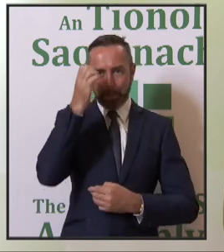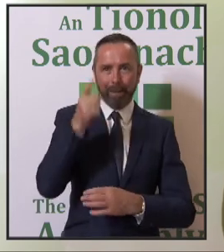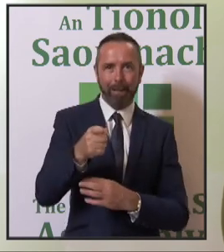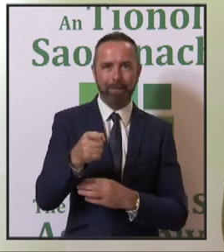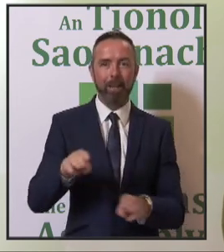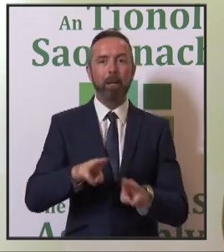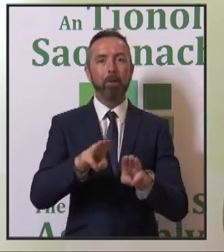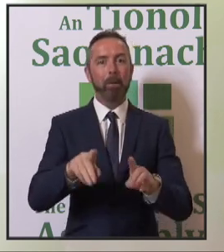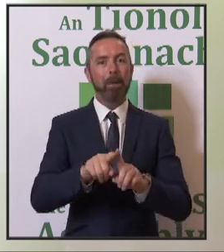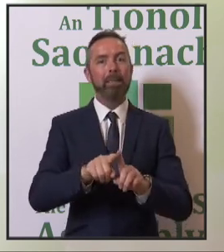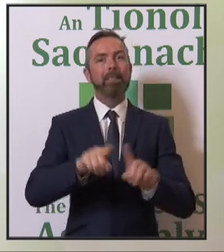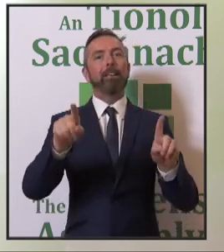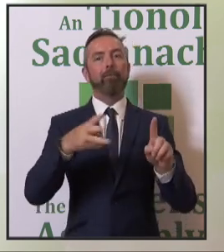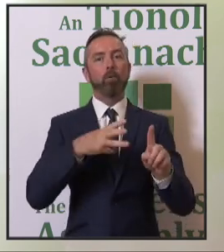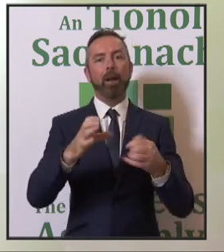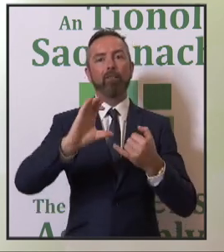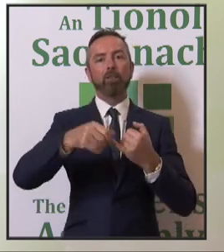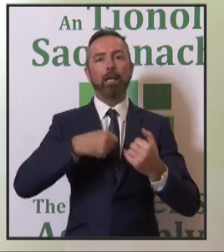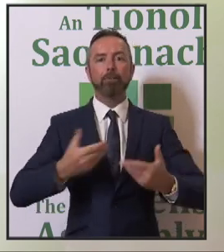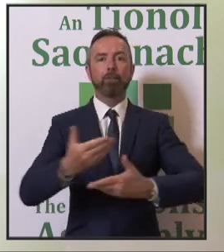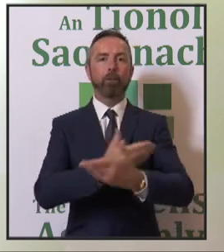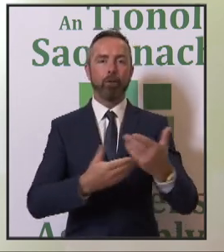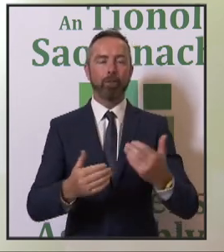different when you give them a chance to talk,